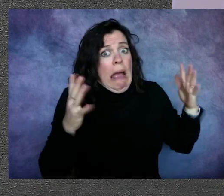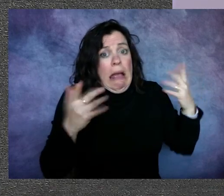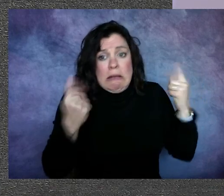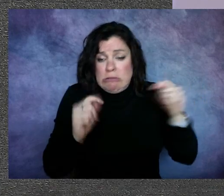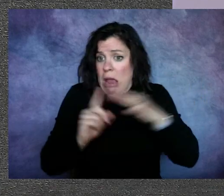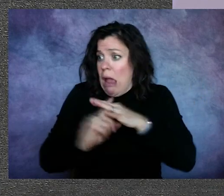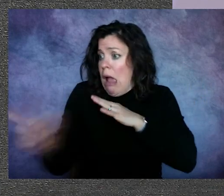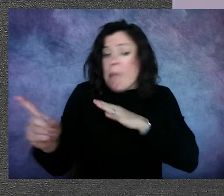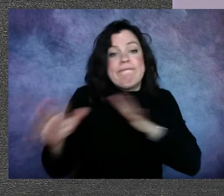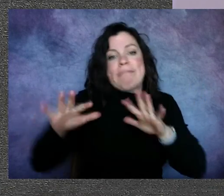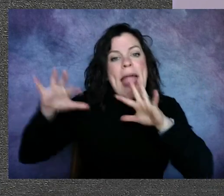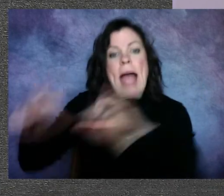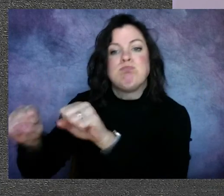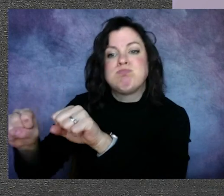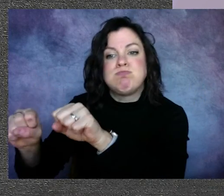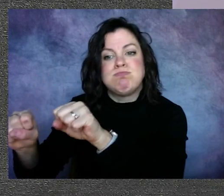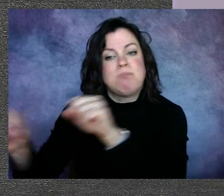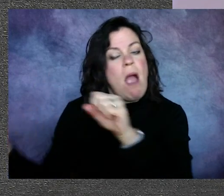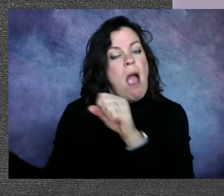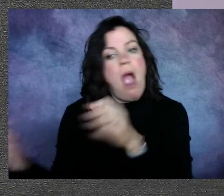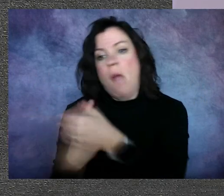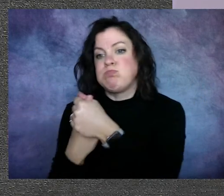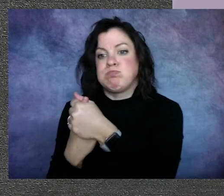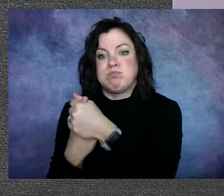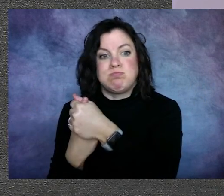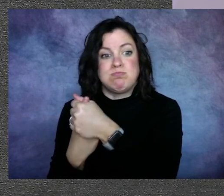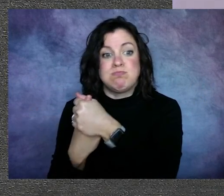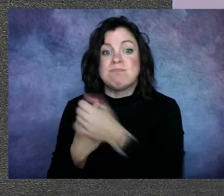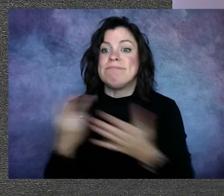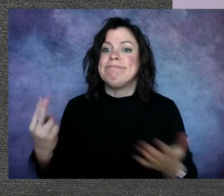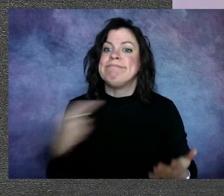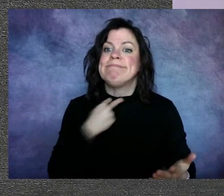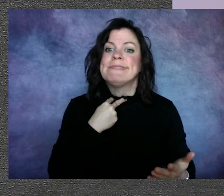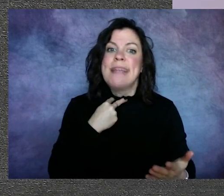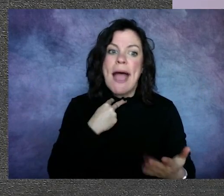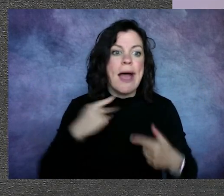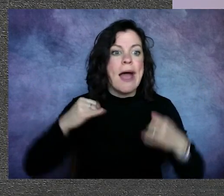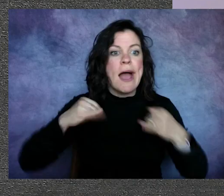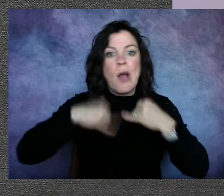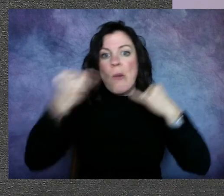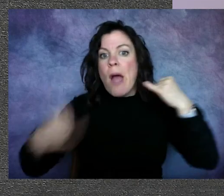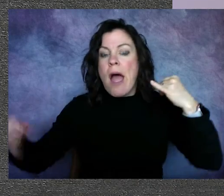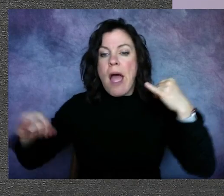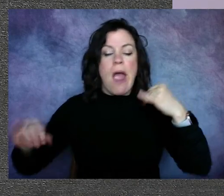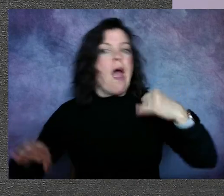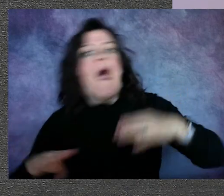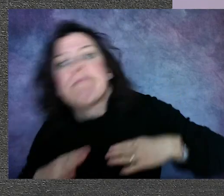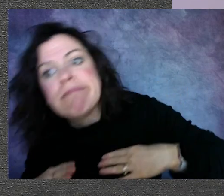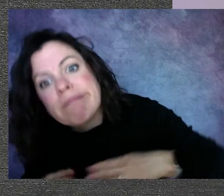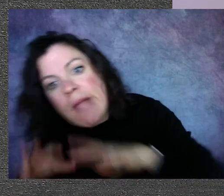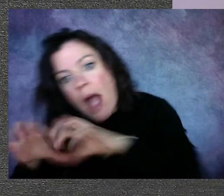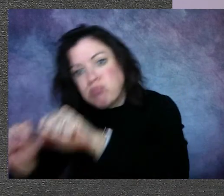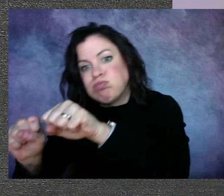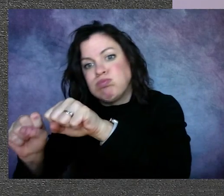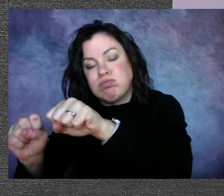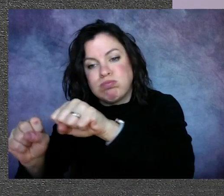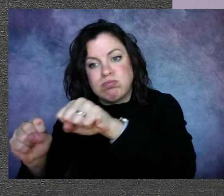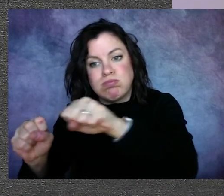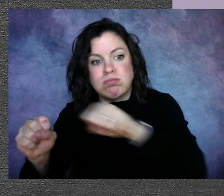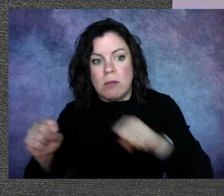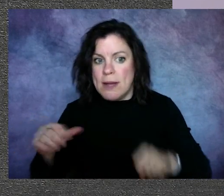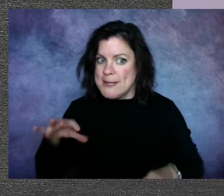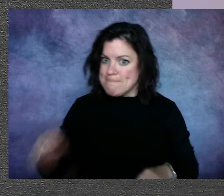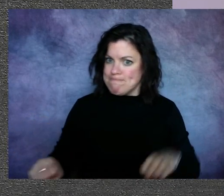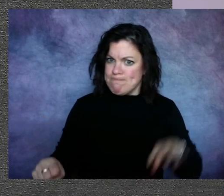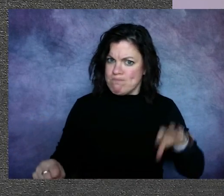but he got caught in the telephone wire, and... thin fireman caught one arm and a fat fireman got